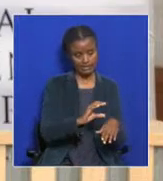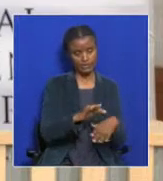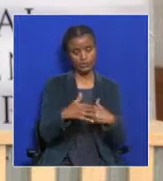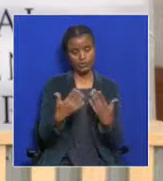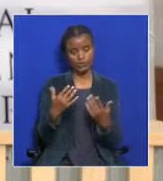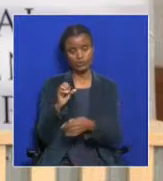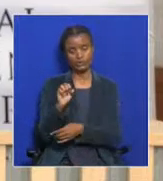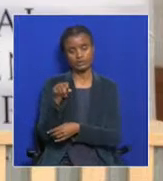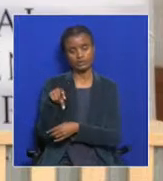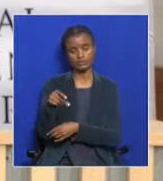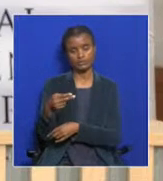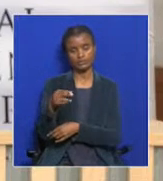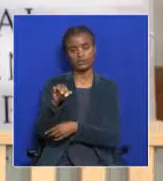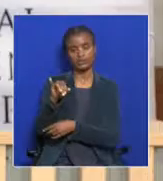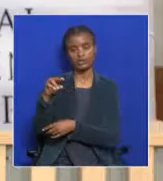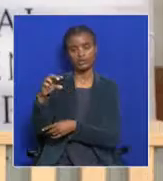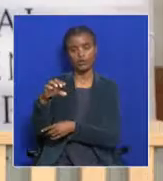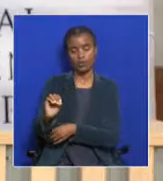Captain Duma